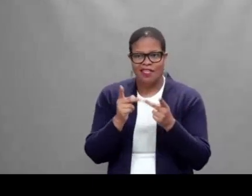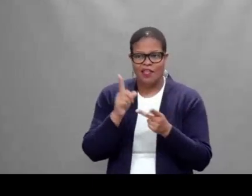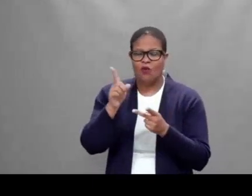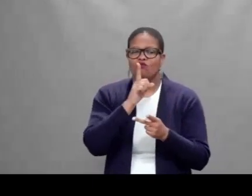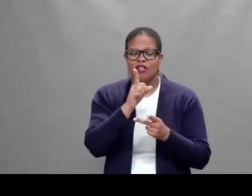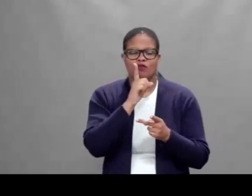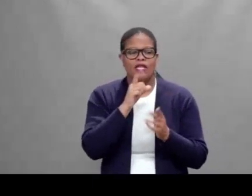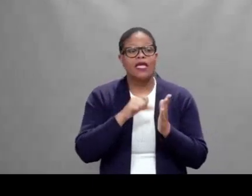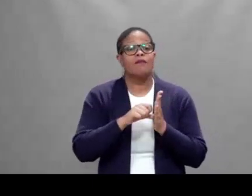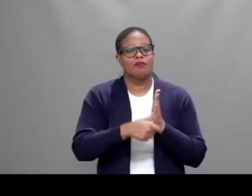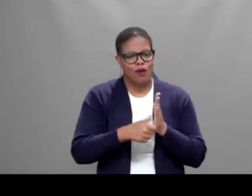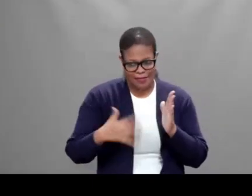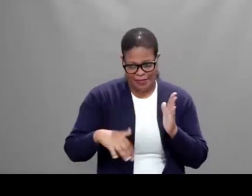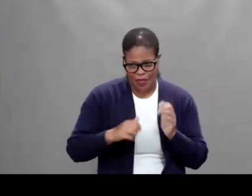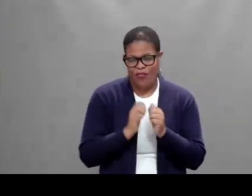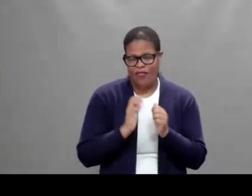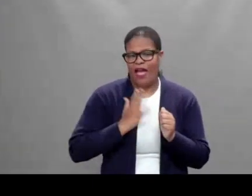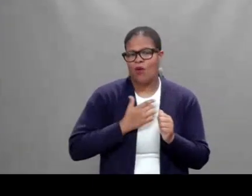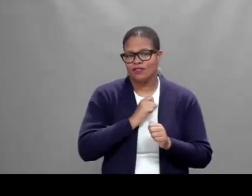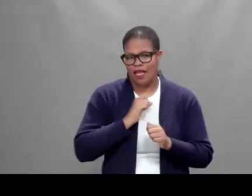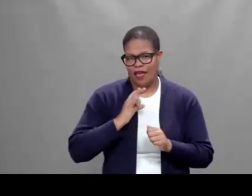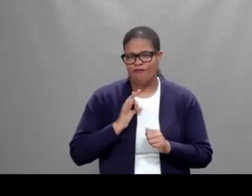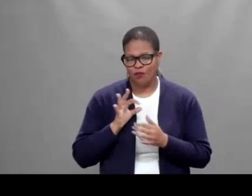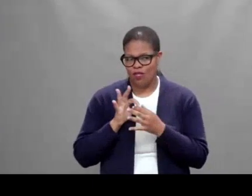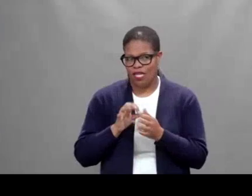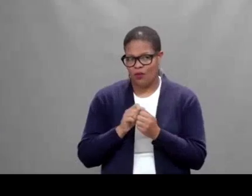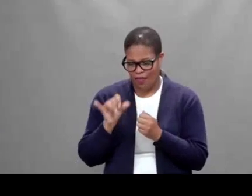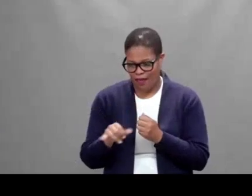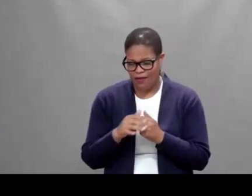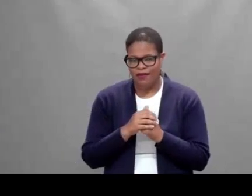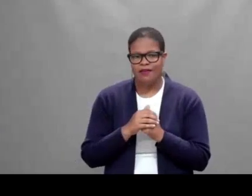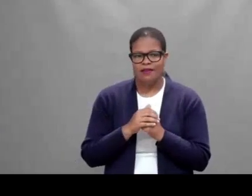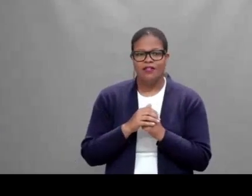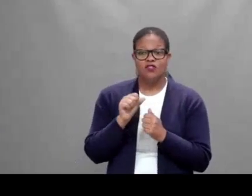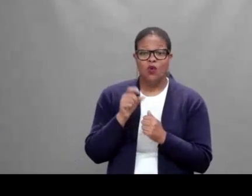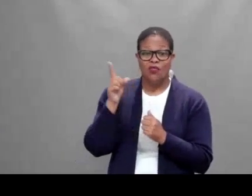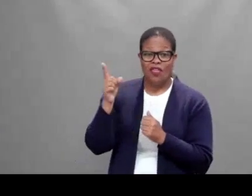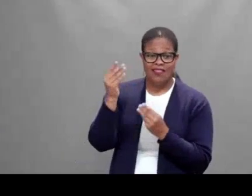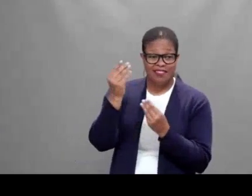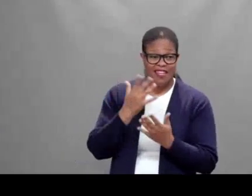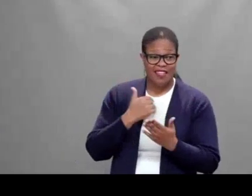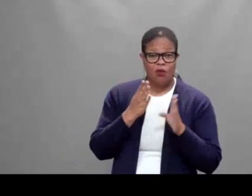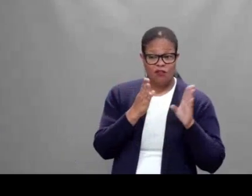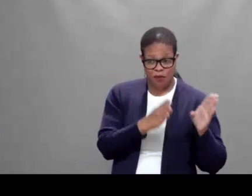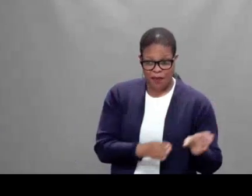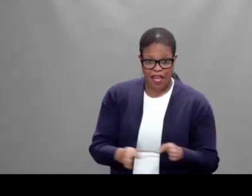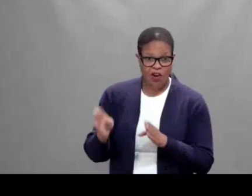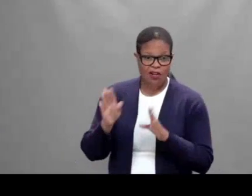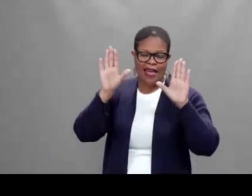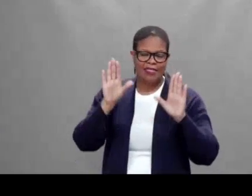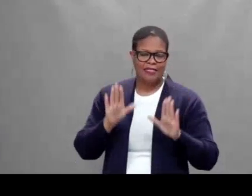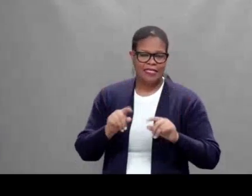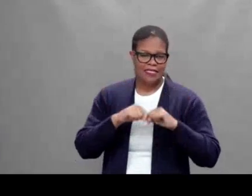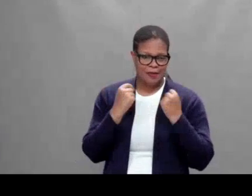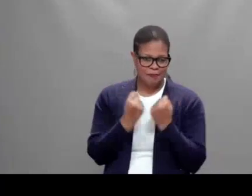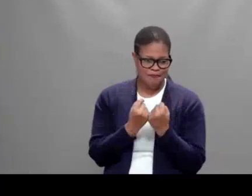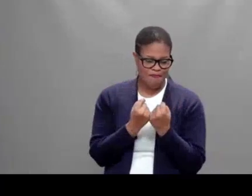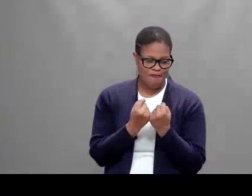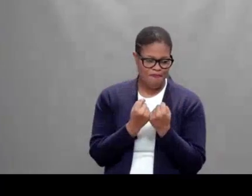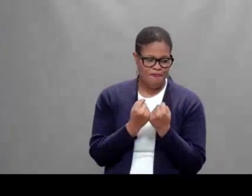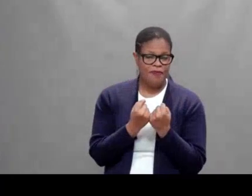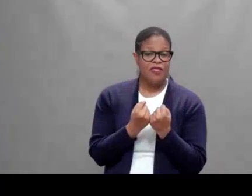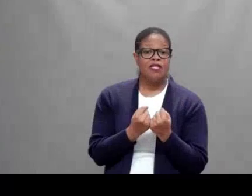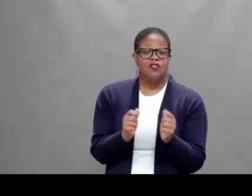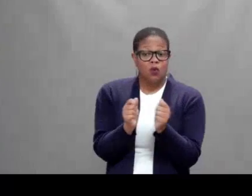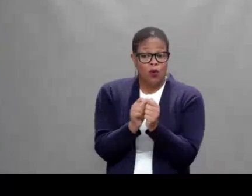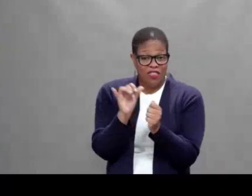really impressed with our staff in those regards, and said that we've put it together an excellent team. So with